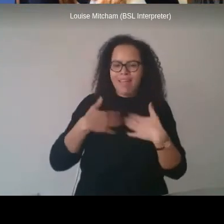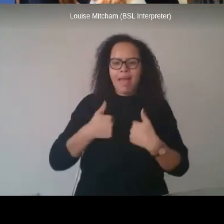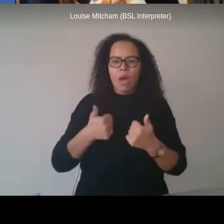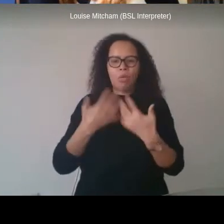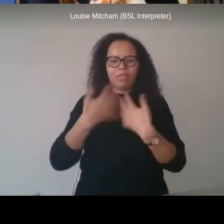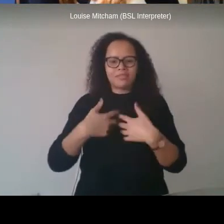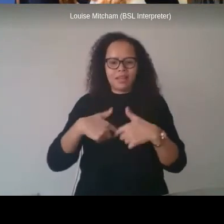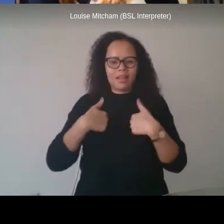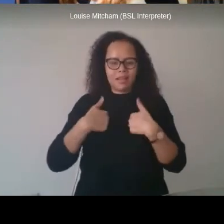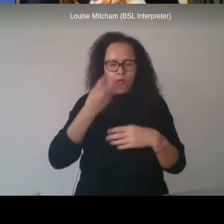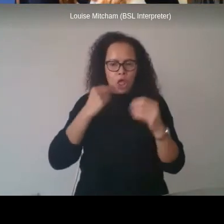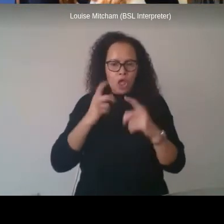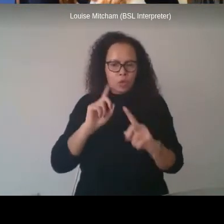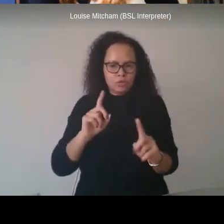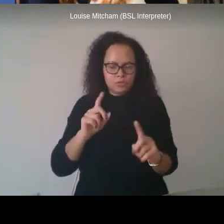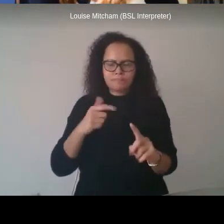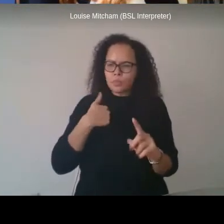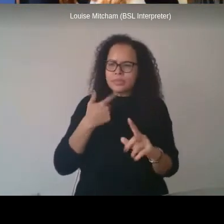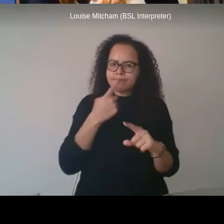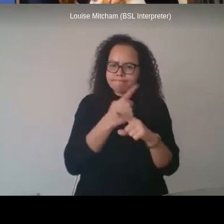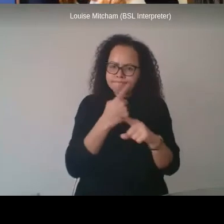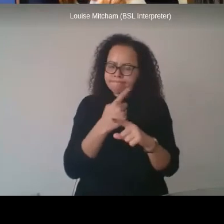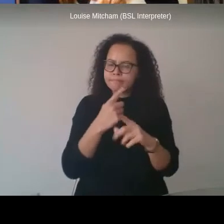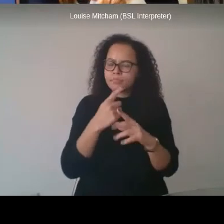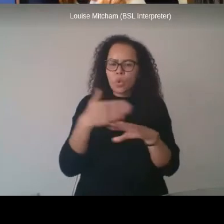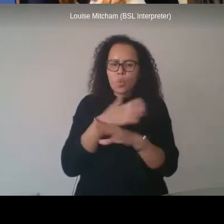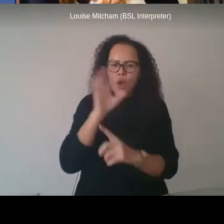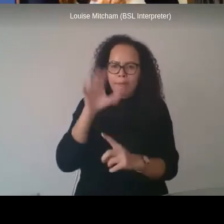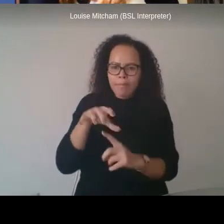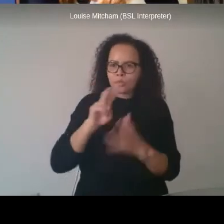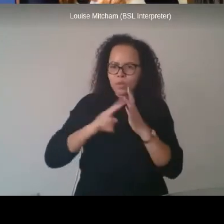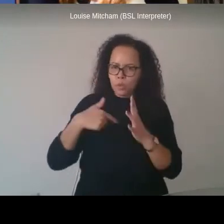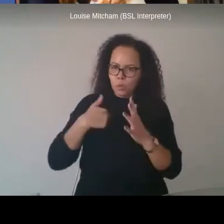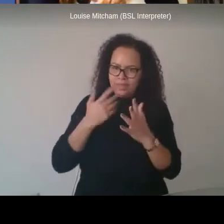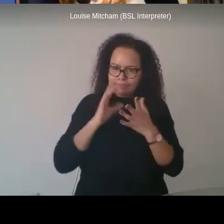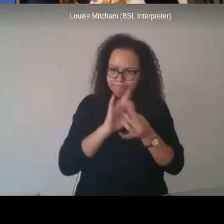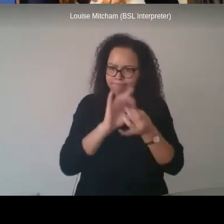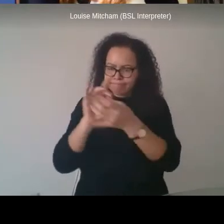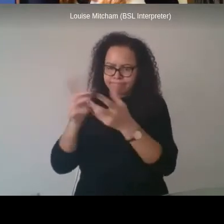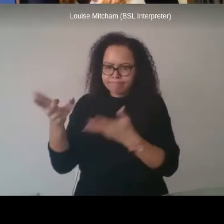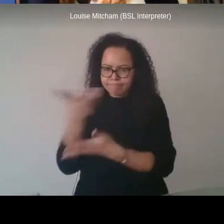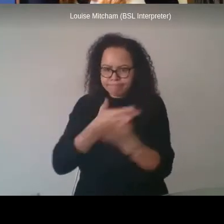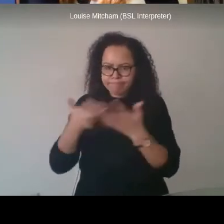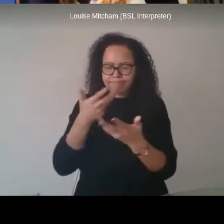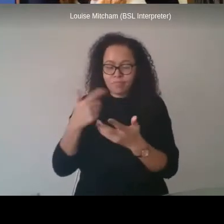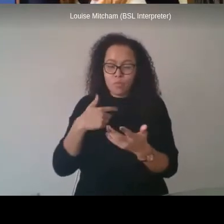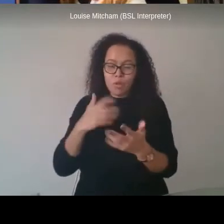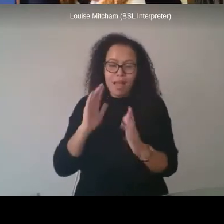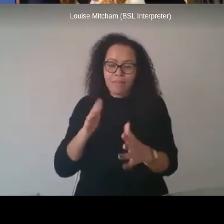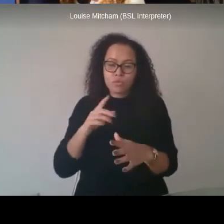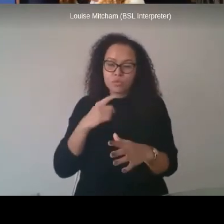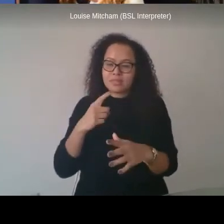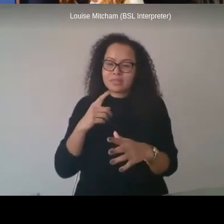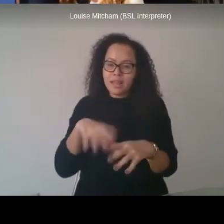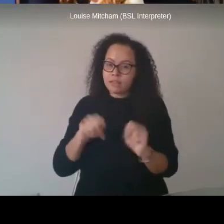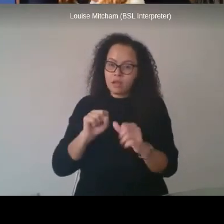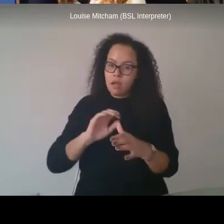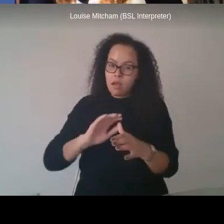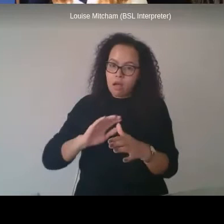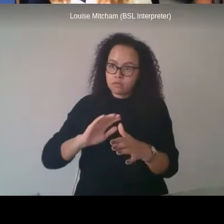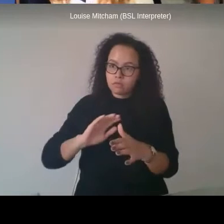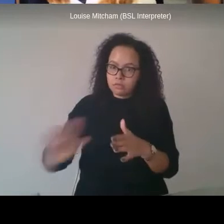to a lot of workplaces and organizations now, we have to sort of say from the get-go, do you know what question you're wanting to